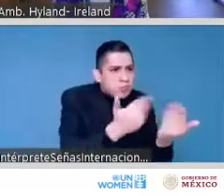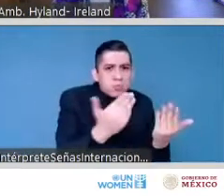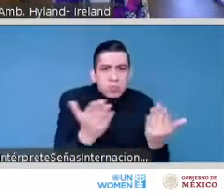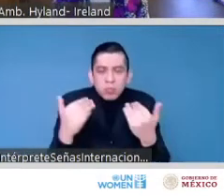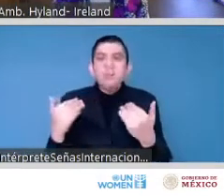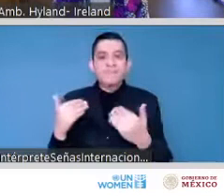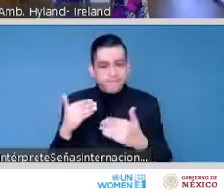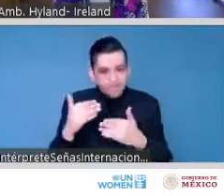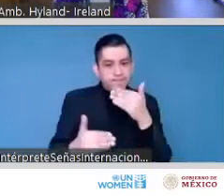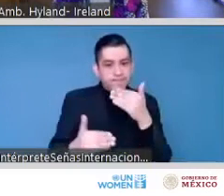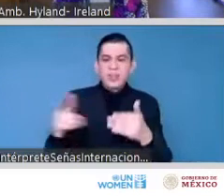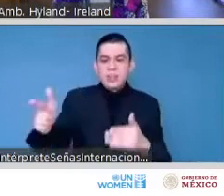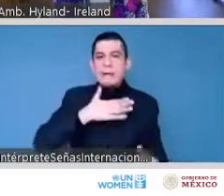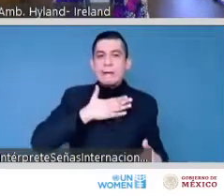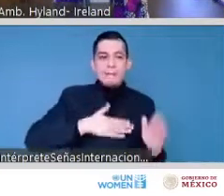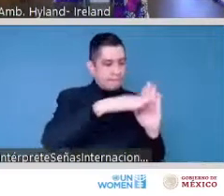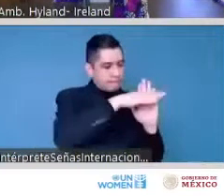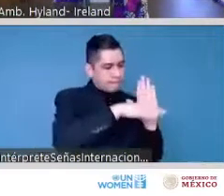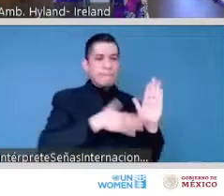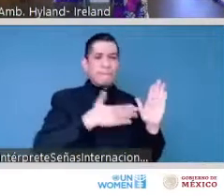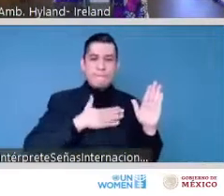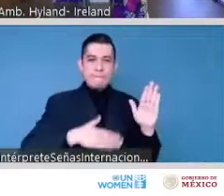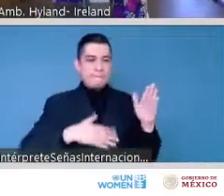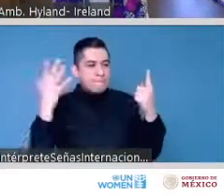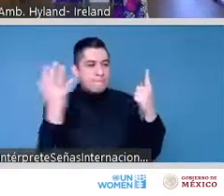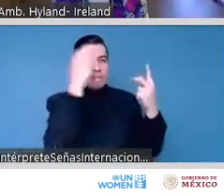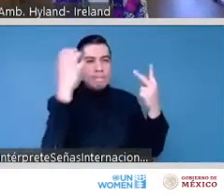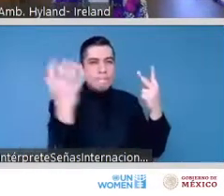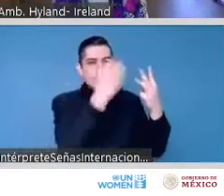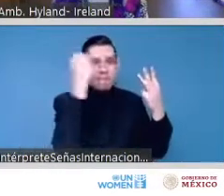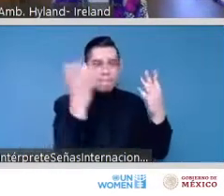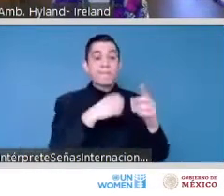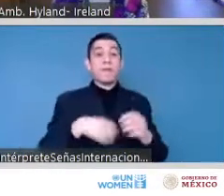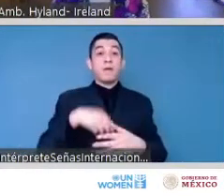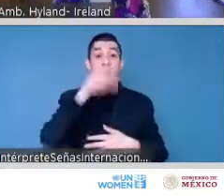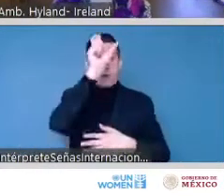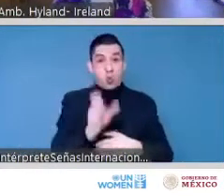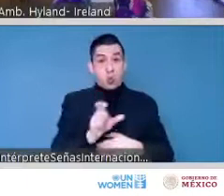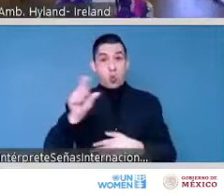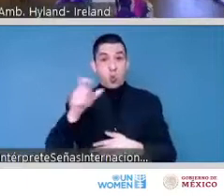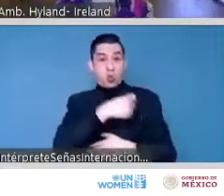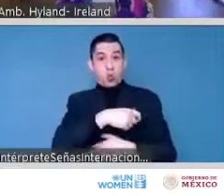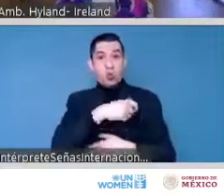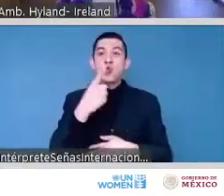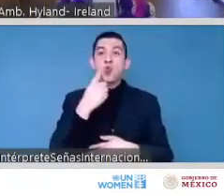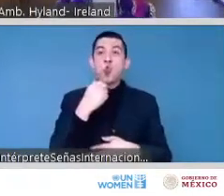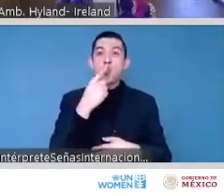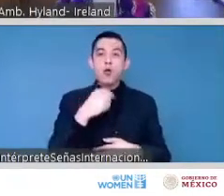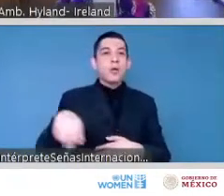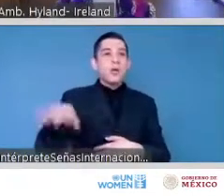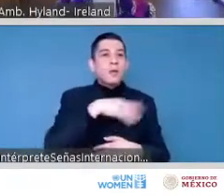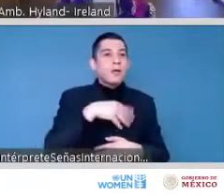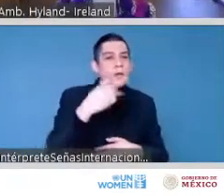were outdated sexist interpretations. International criminal tribunals have clarified gendered crimes. It's now clear that